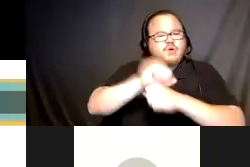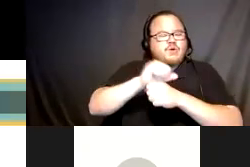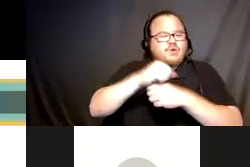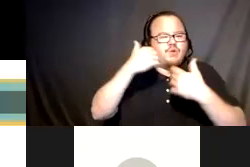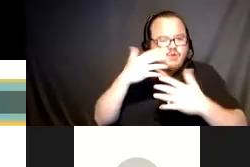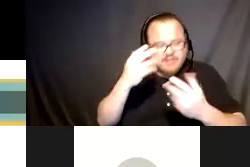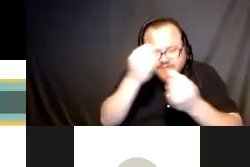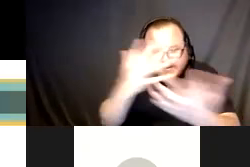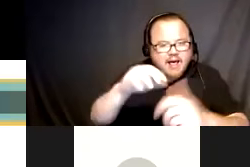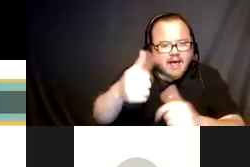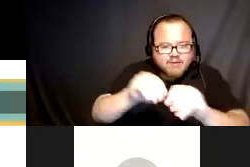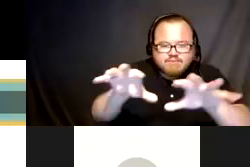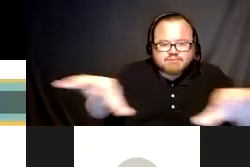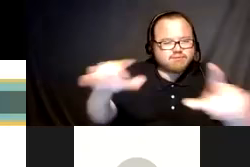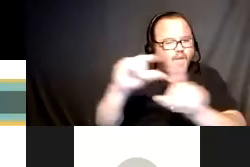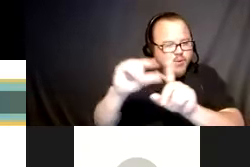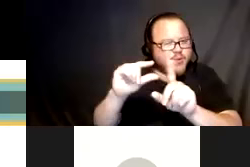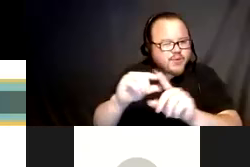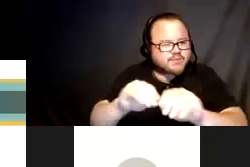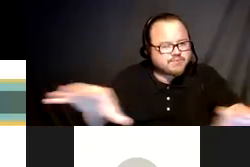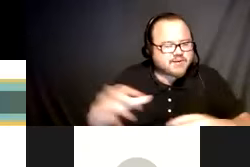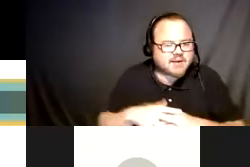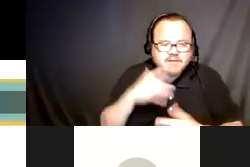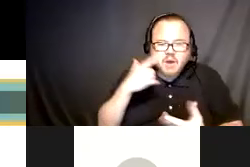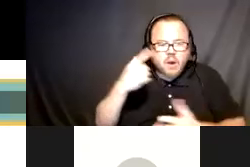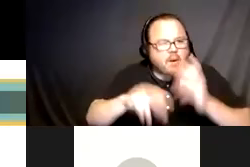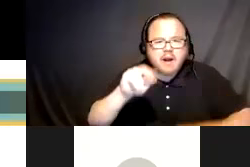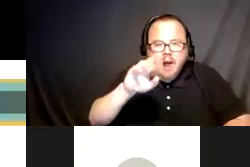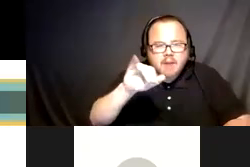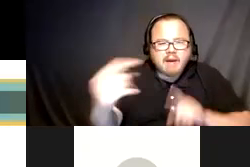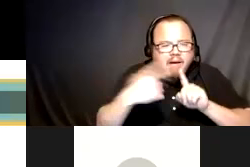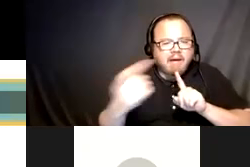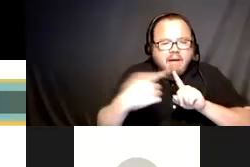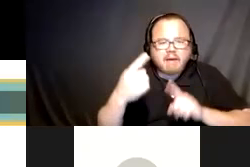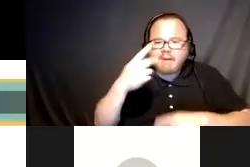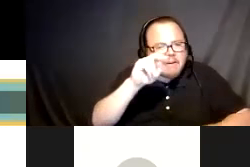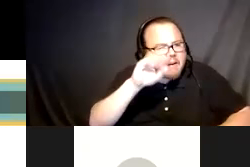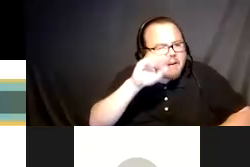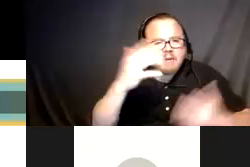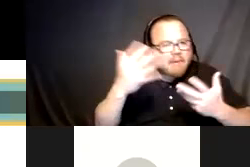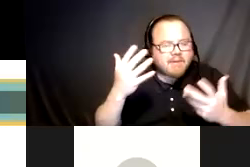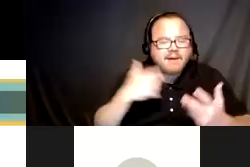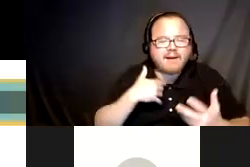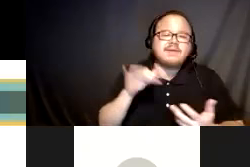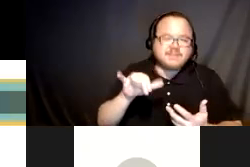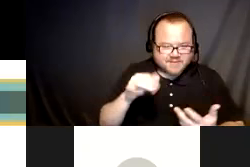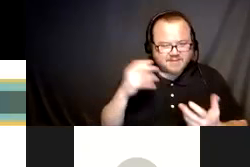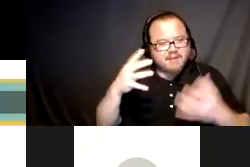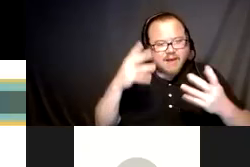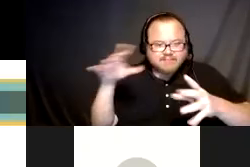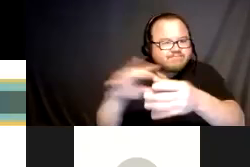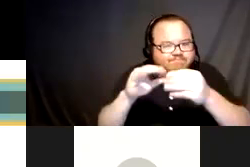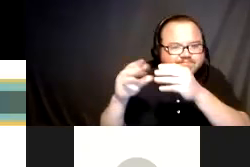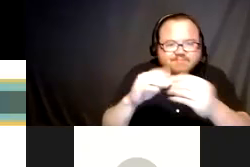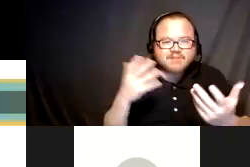other kids know on campus. I get it all the time. What is NAMI? What is NAMI? What is NAMI? So National Alliance of Mental Illness,